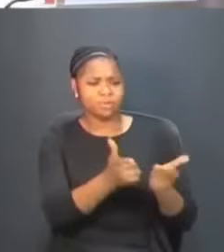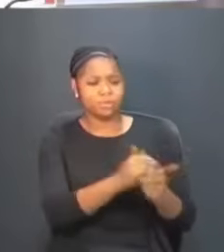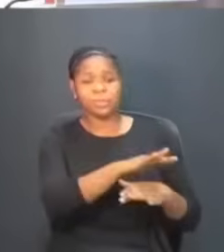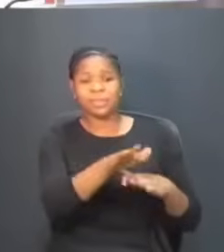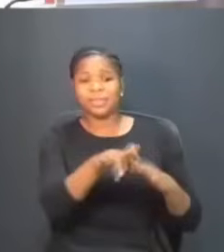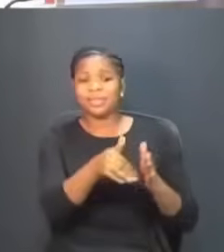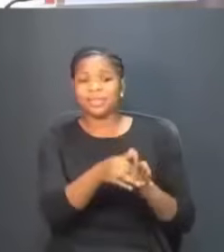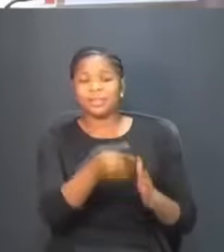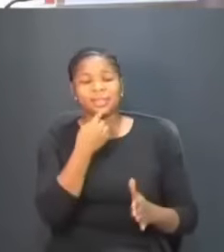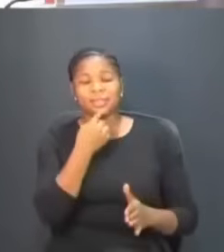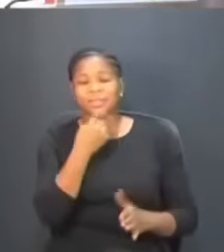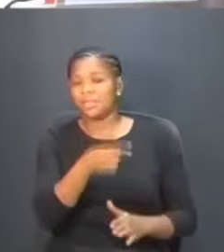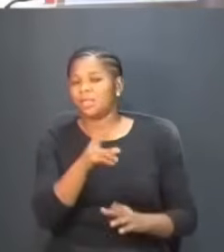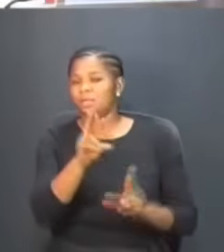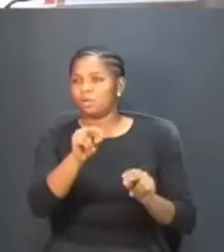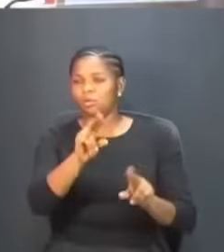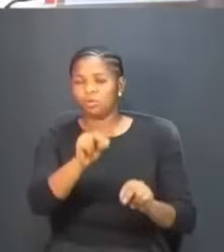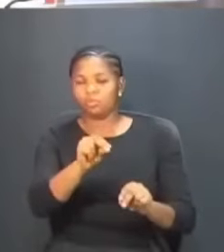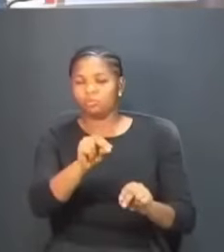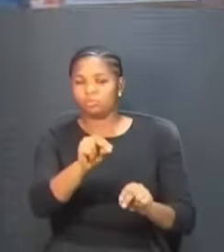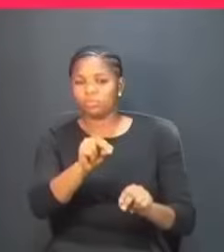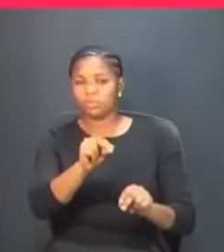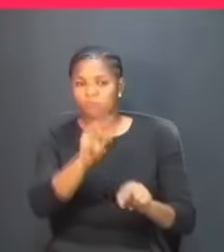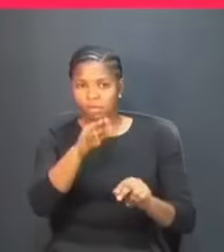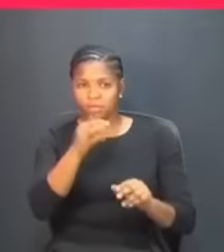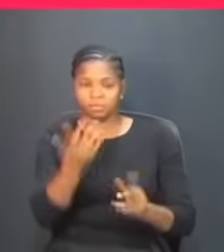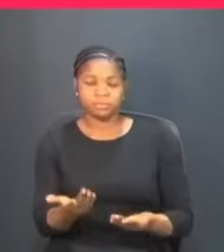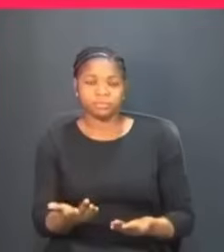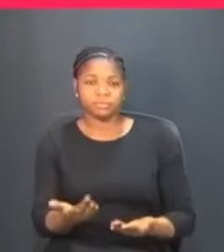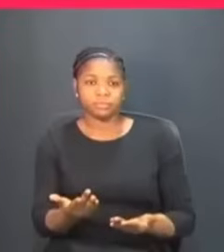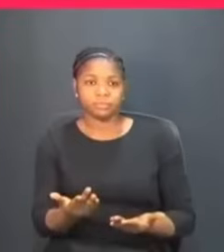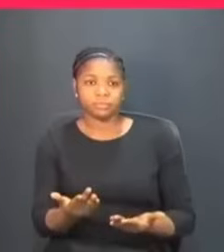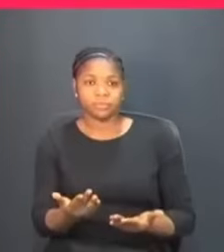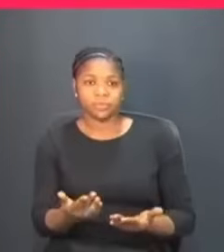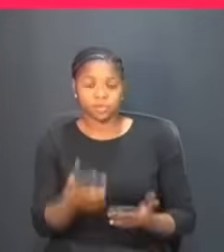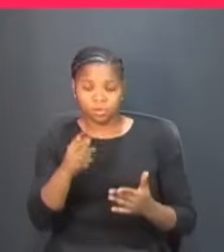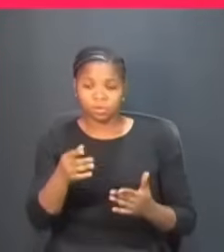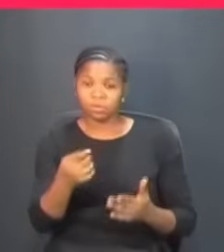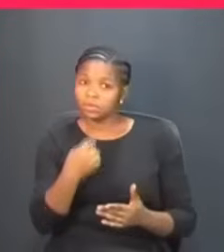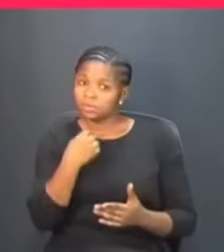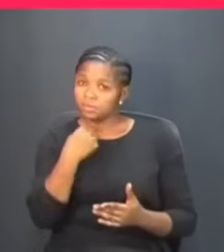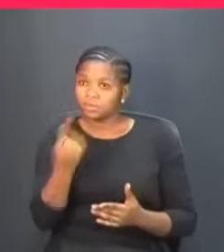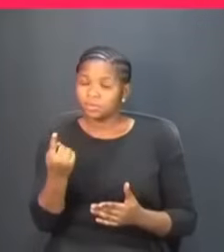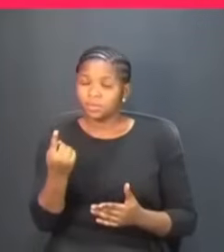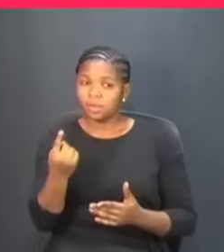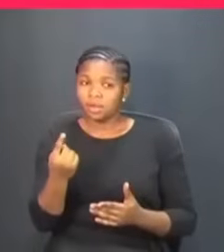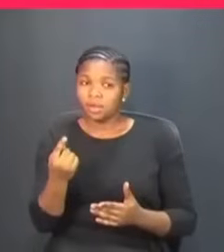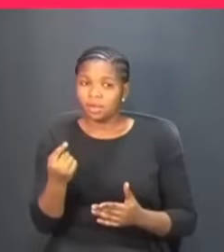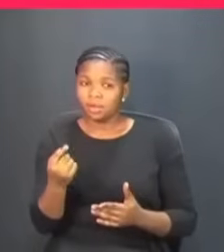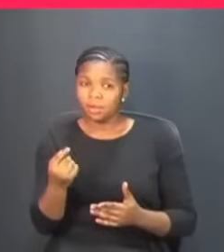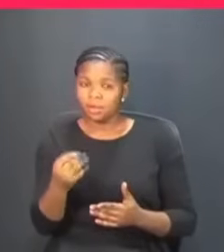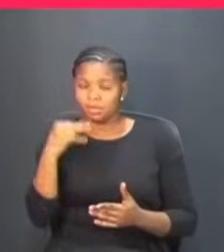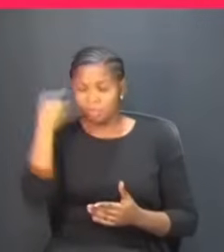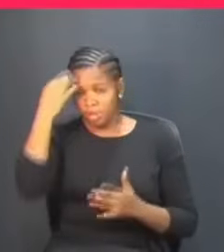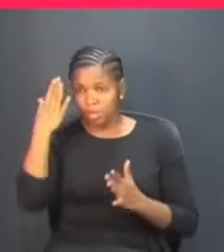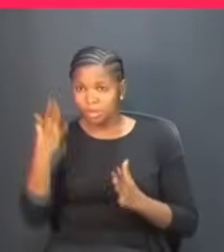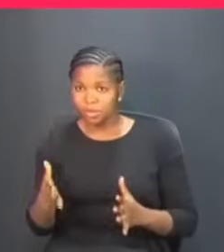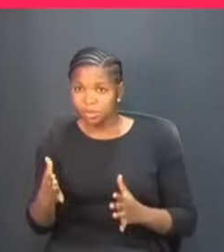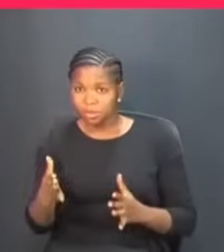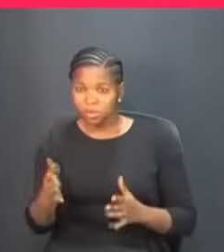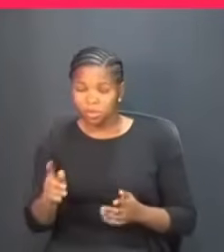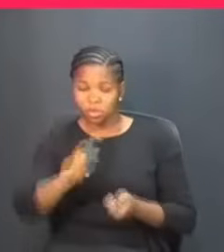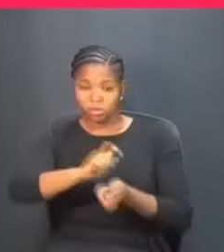the floor to the minister to correct it by saying minority members? He should put it in proper perspective. Because minority members.